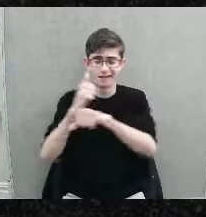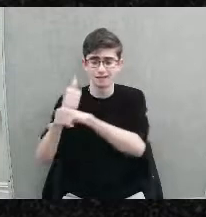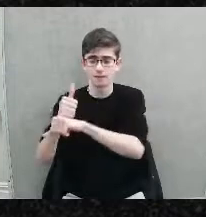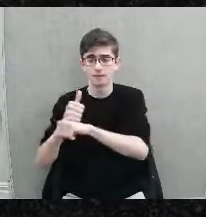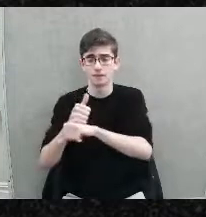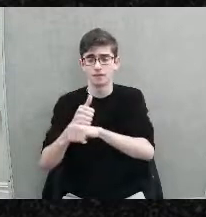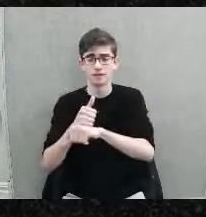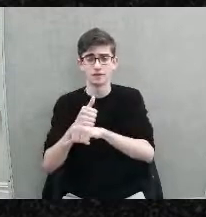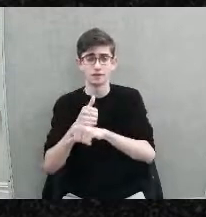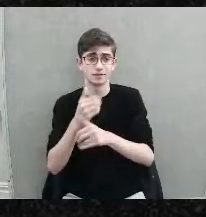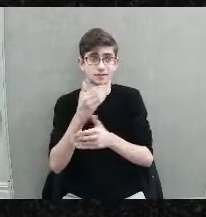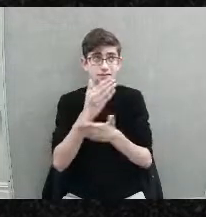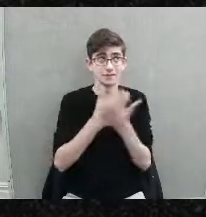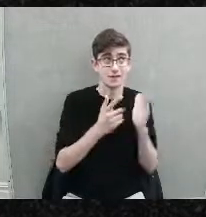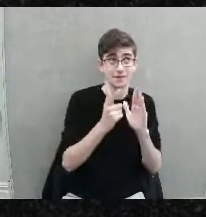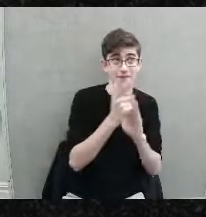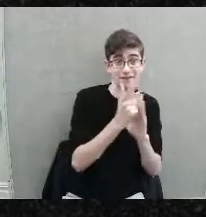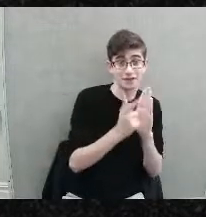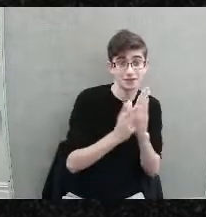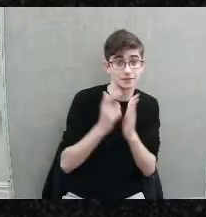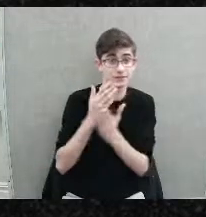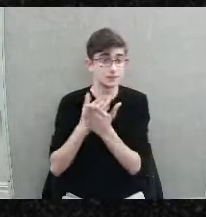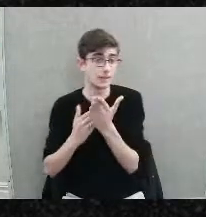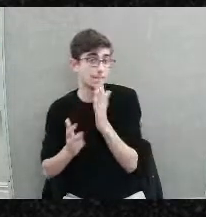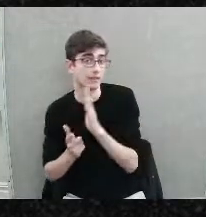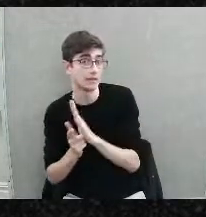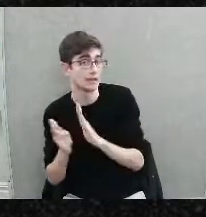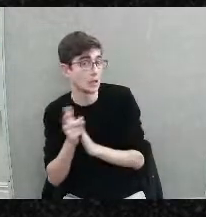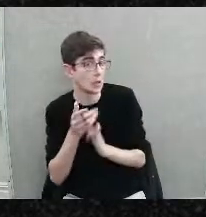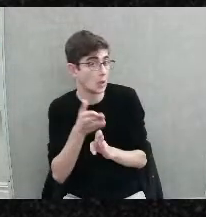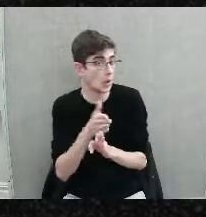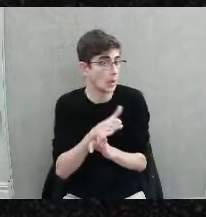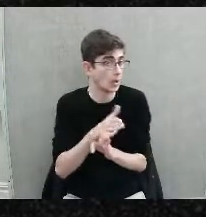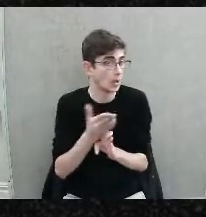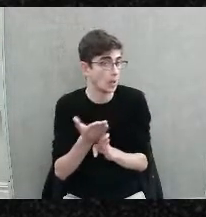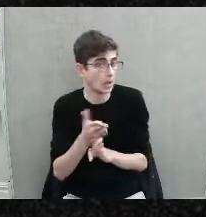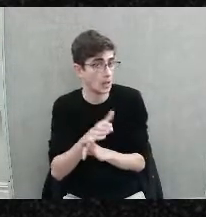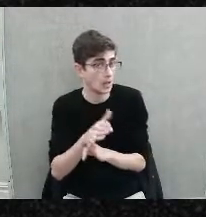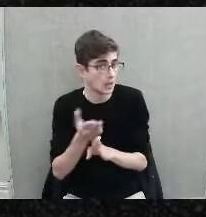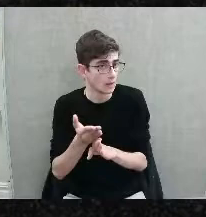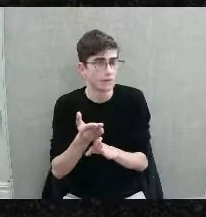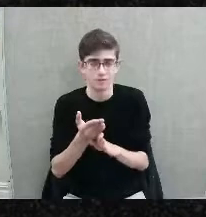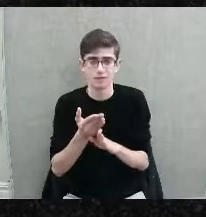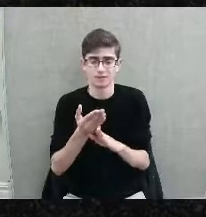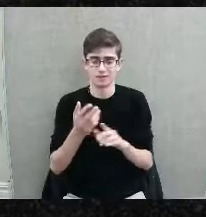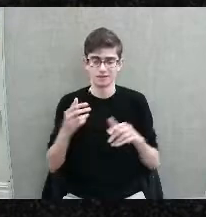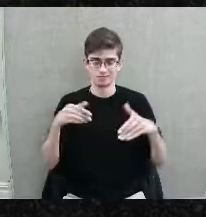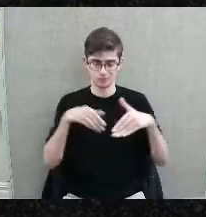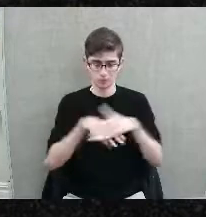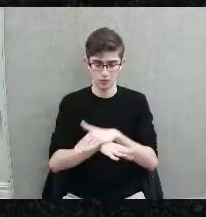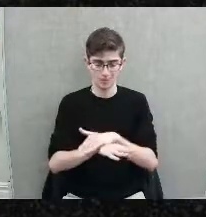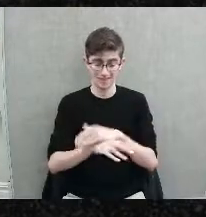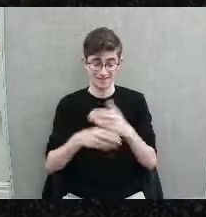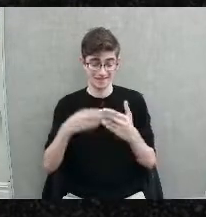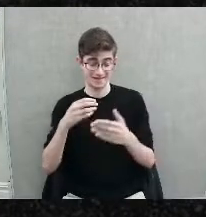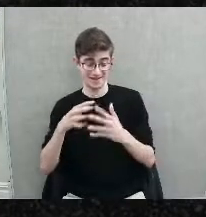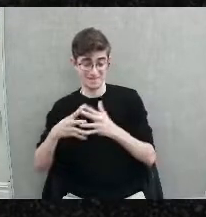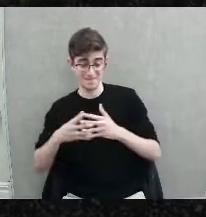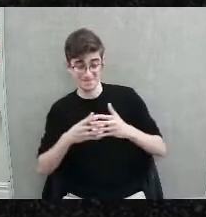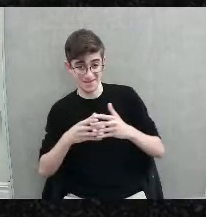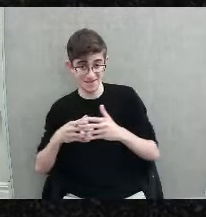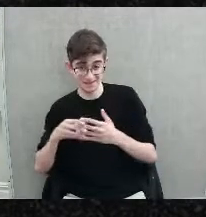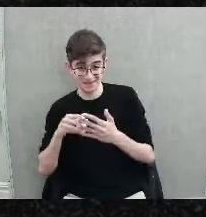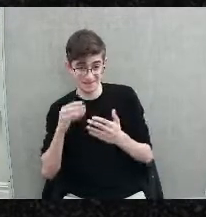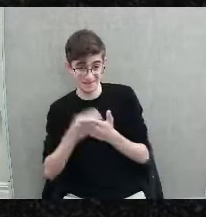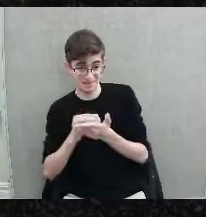between licit and illicit, and they come in, and there's this infusion of foreign capital, of American capital, and with the